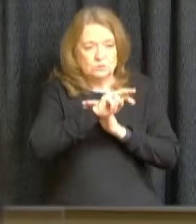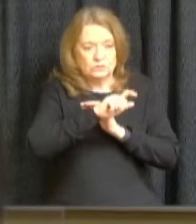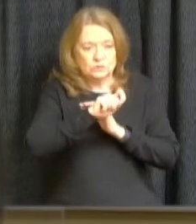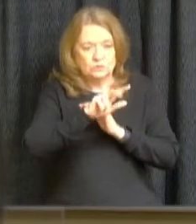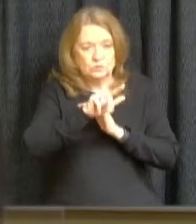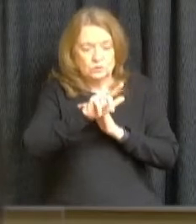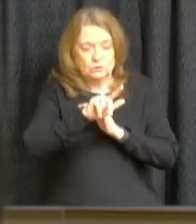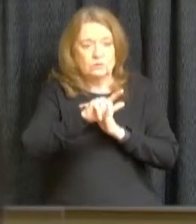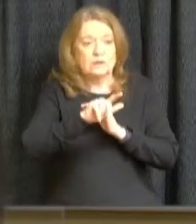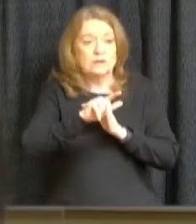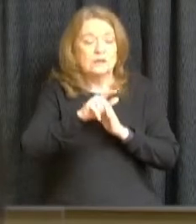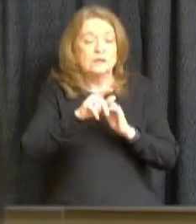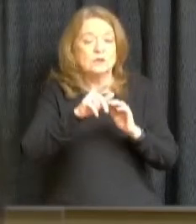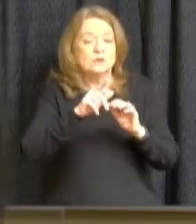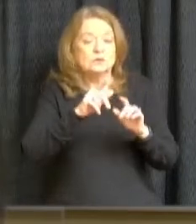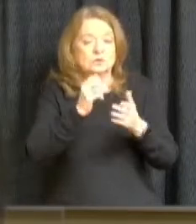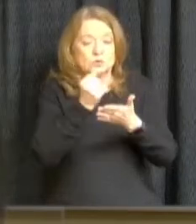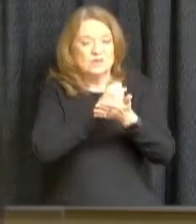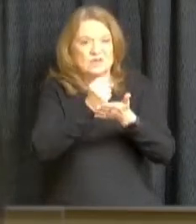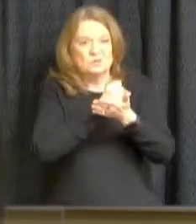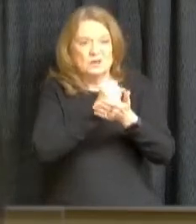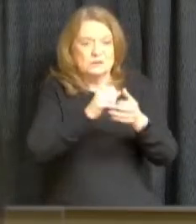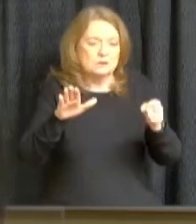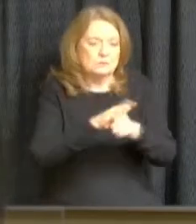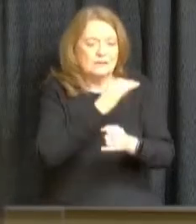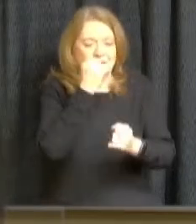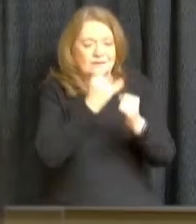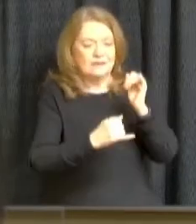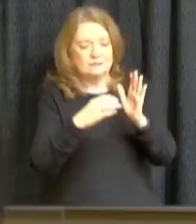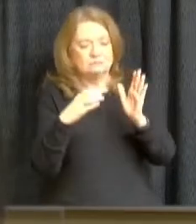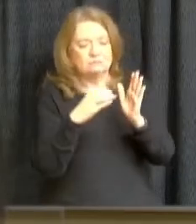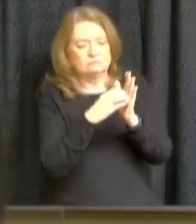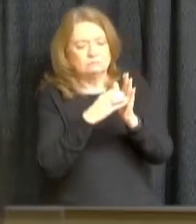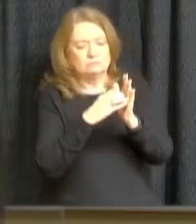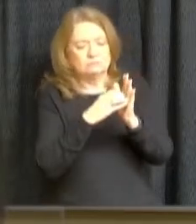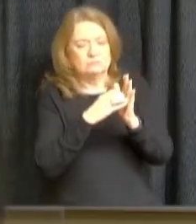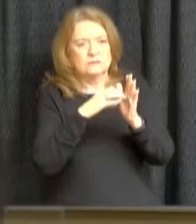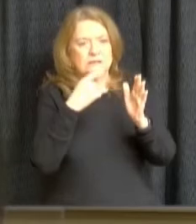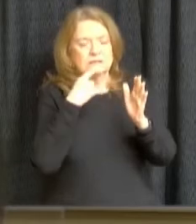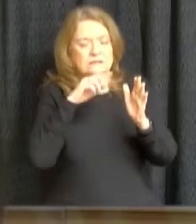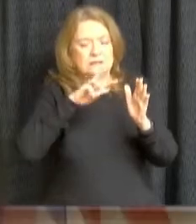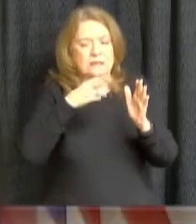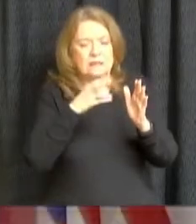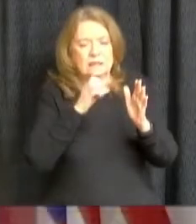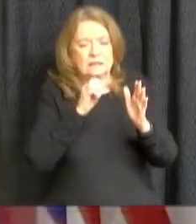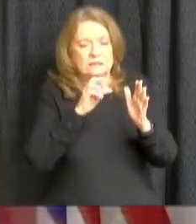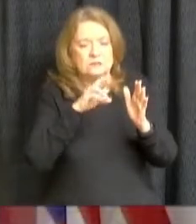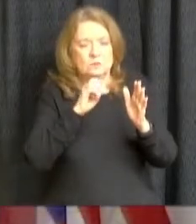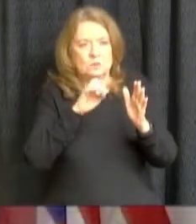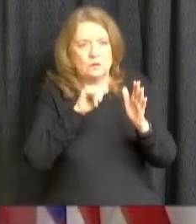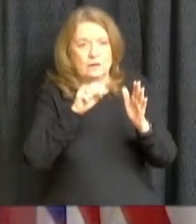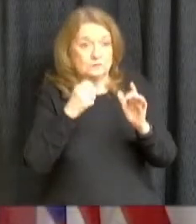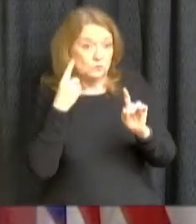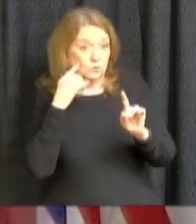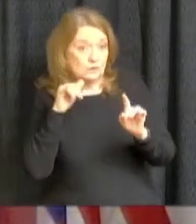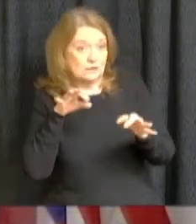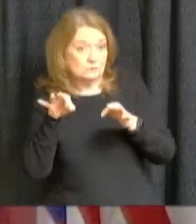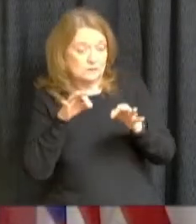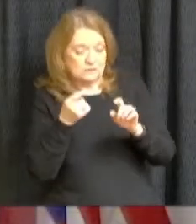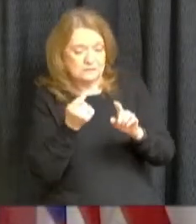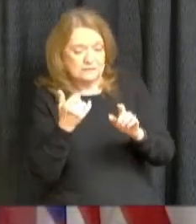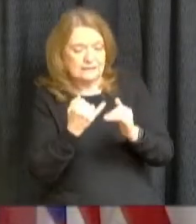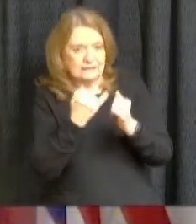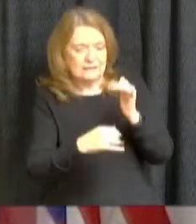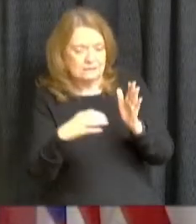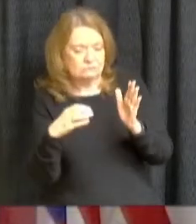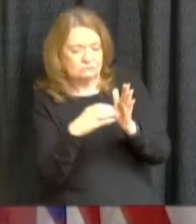56-2022-23 to erase completely the last whereas paragraph. Okay, you heard the explanation of the amendment, which would delete the